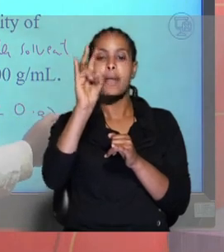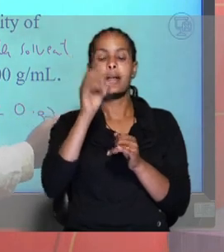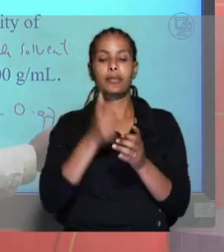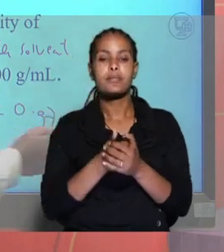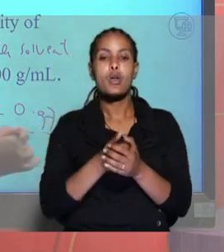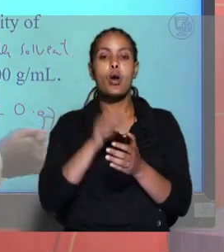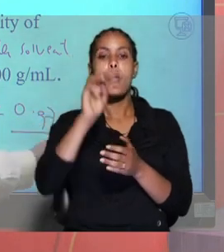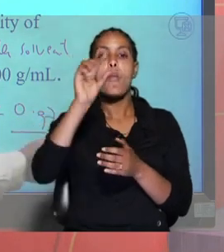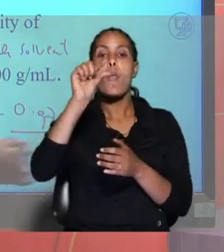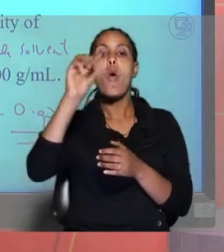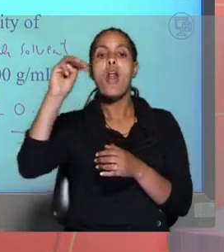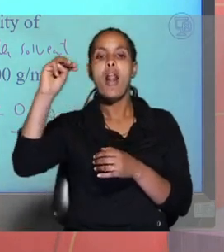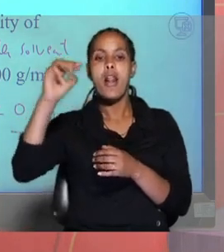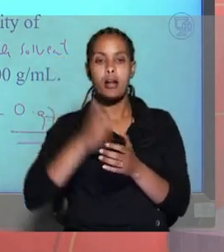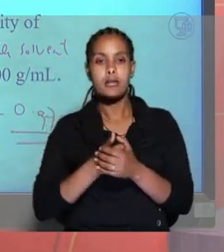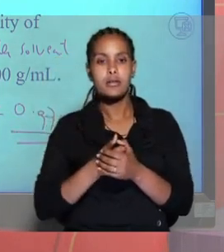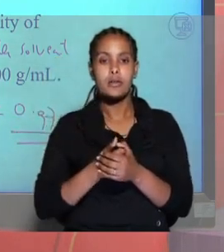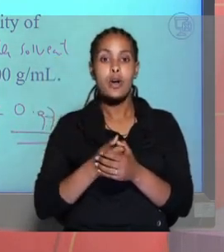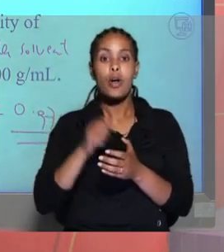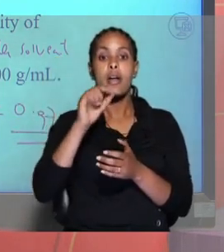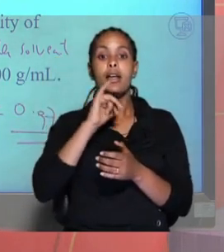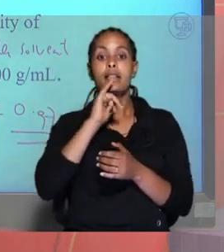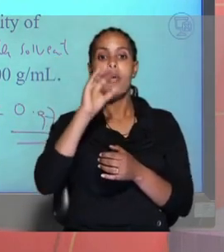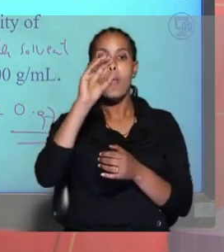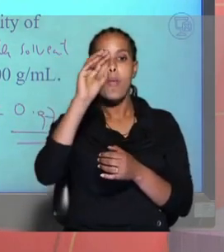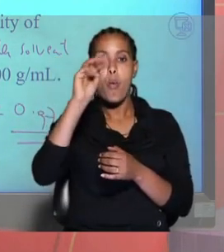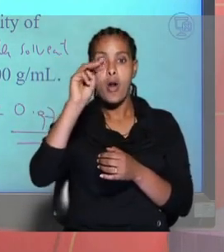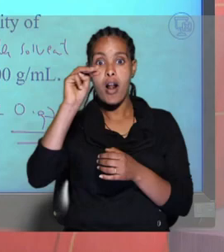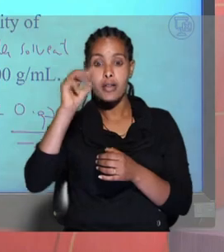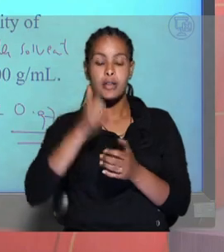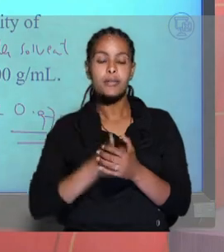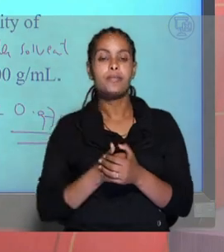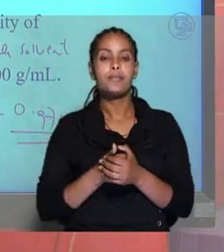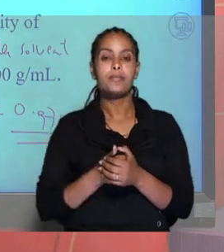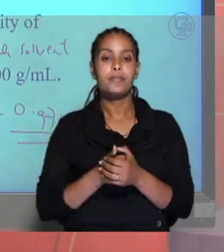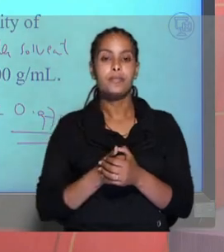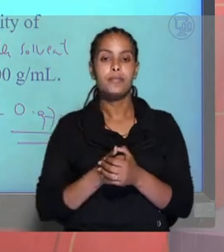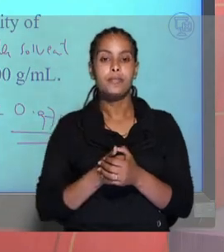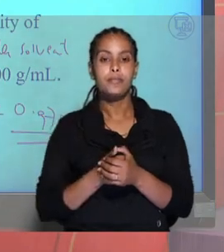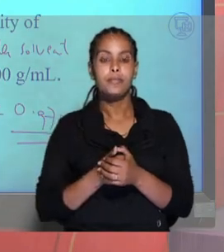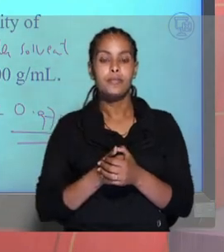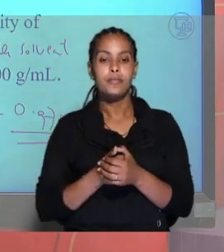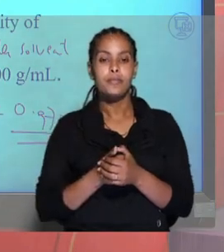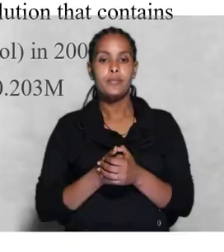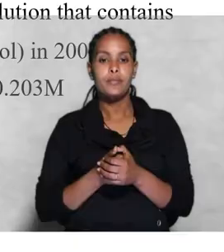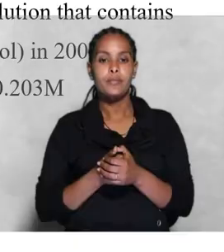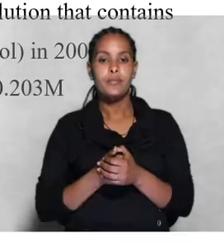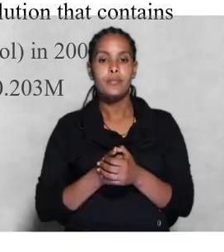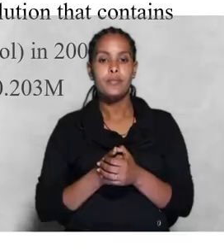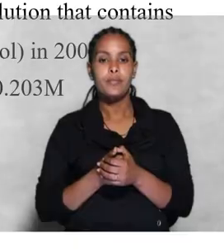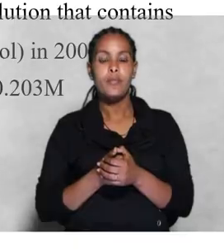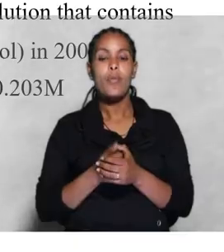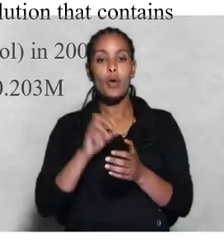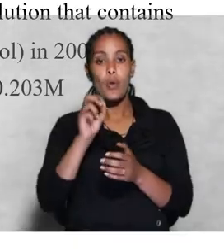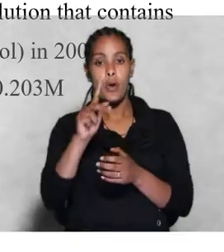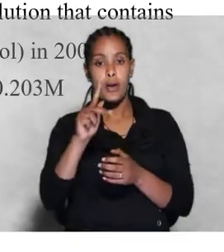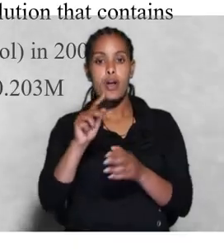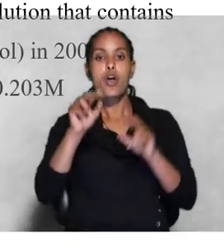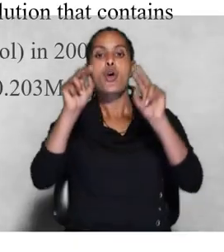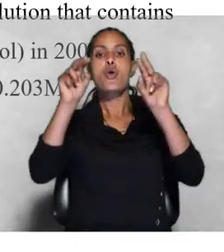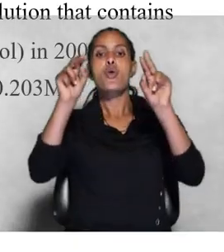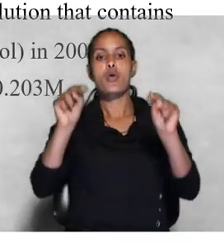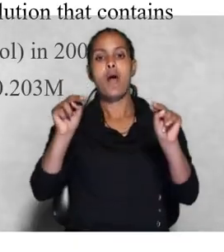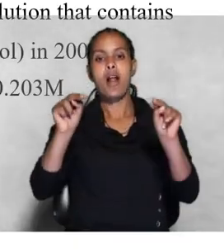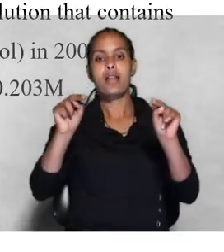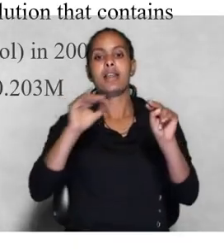0.997 molar is molality of the solution. Molality of the solution. Okay,